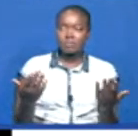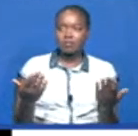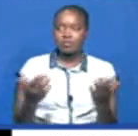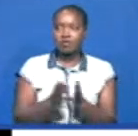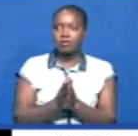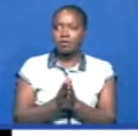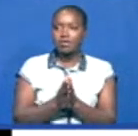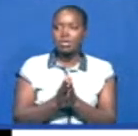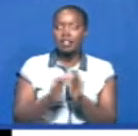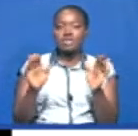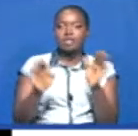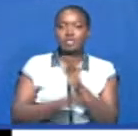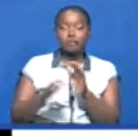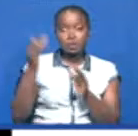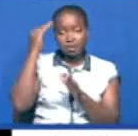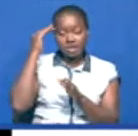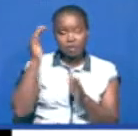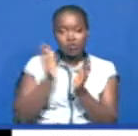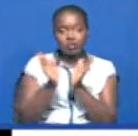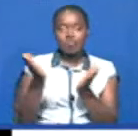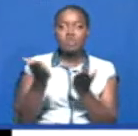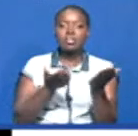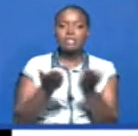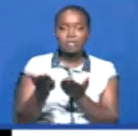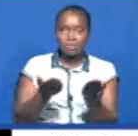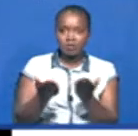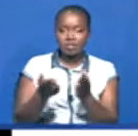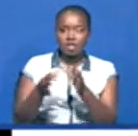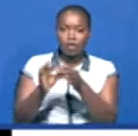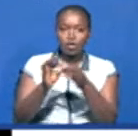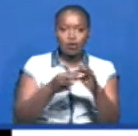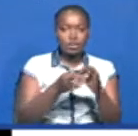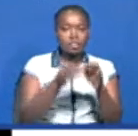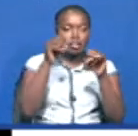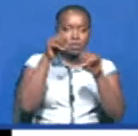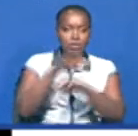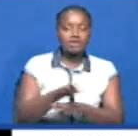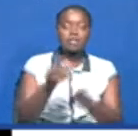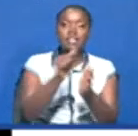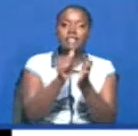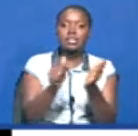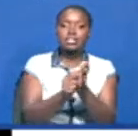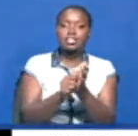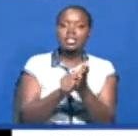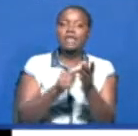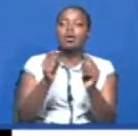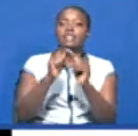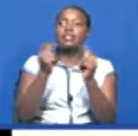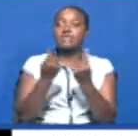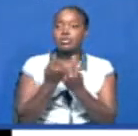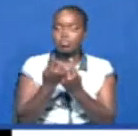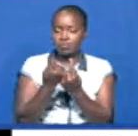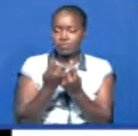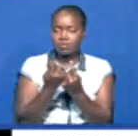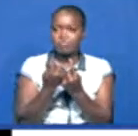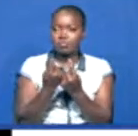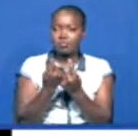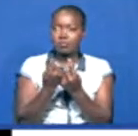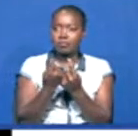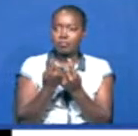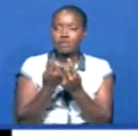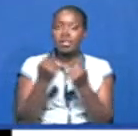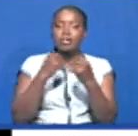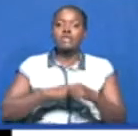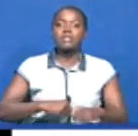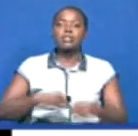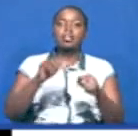Deputy Head of Public Service and Coordinator of the Multi-Agency Enforcement Team, Bwana Wanyama Musiambu, the Chair of the